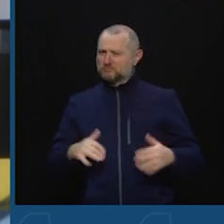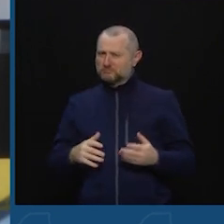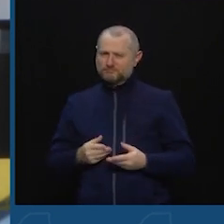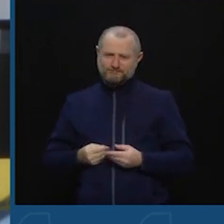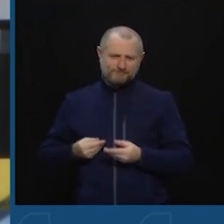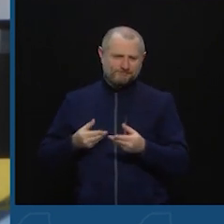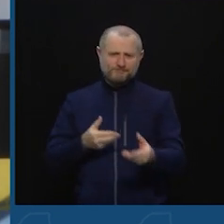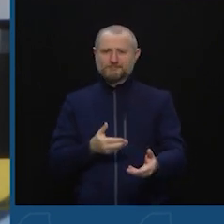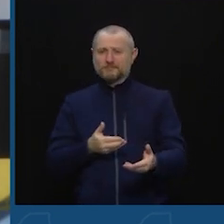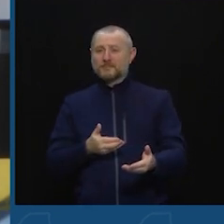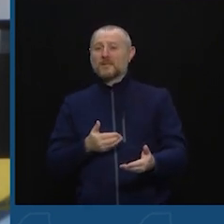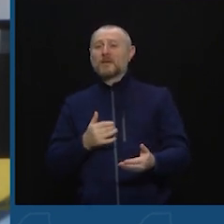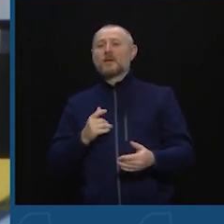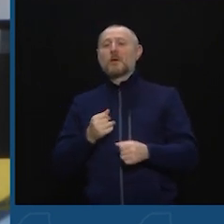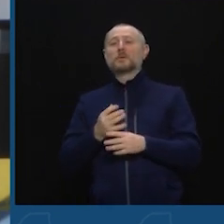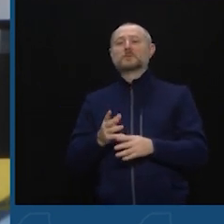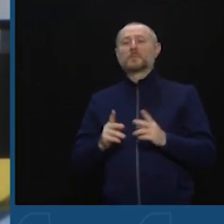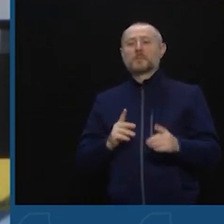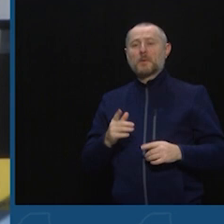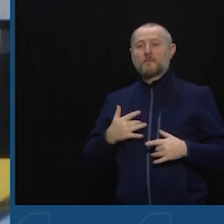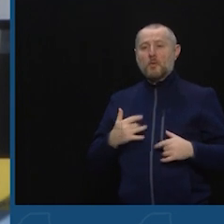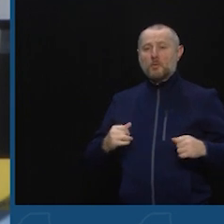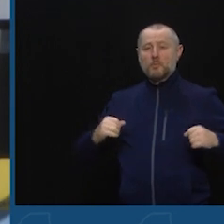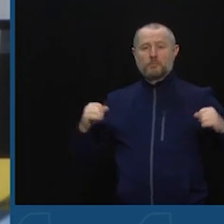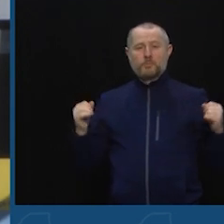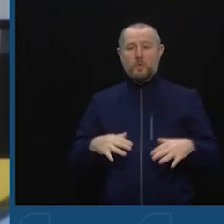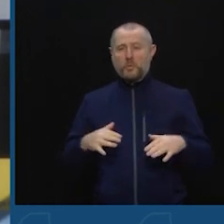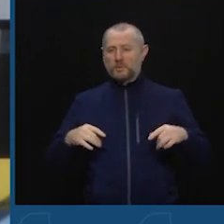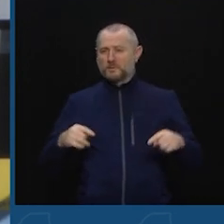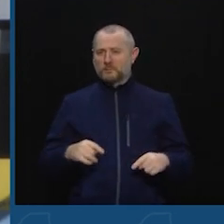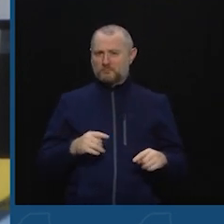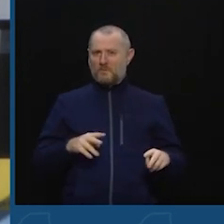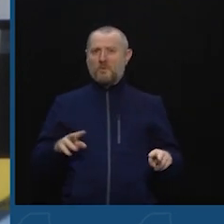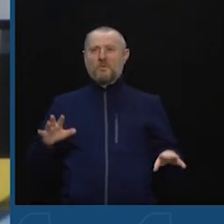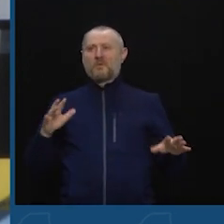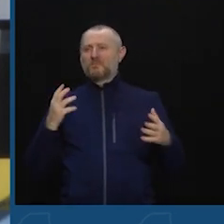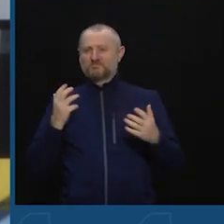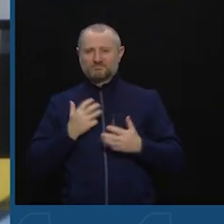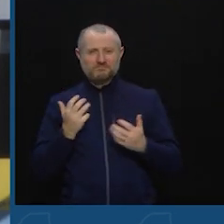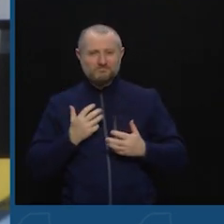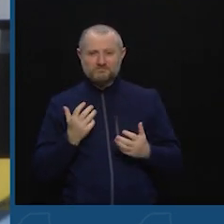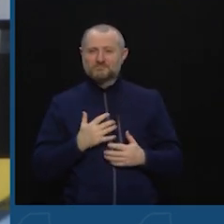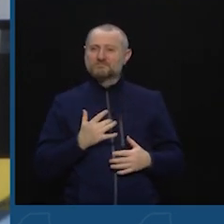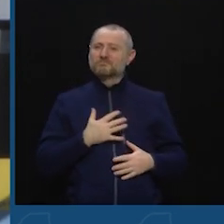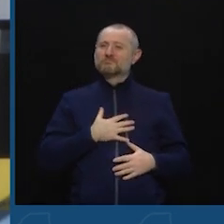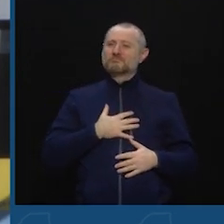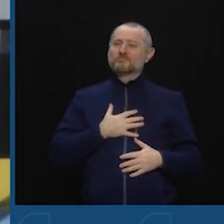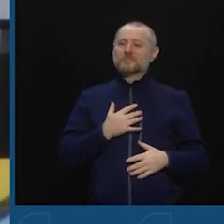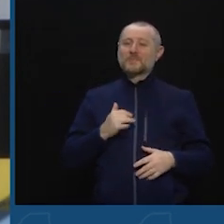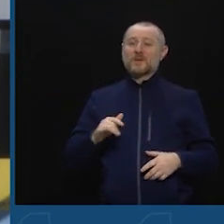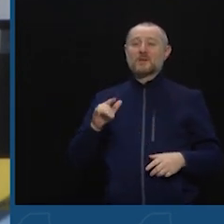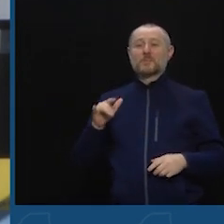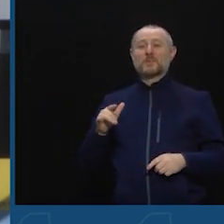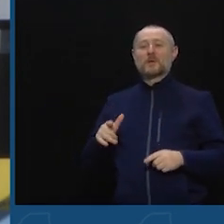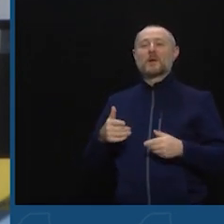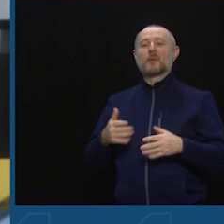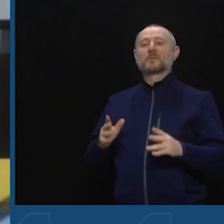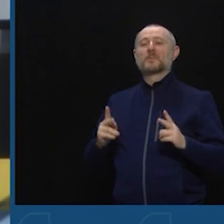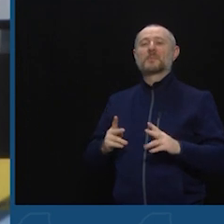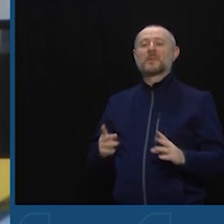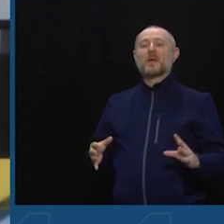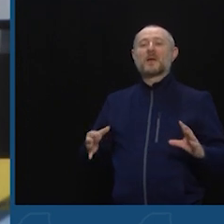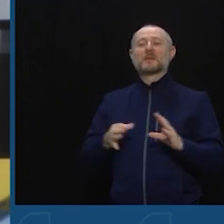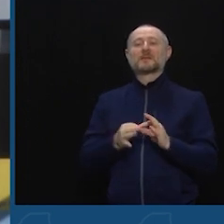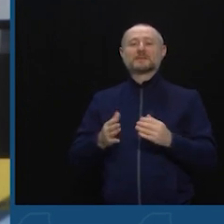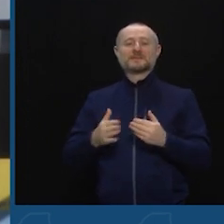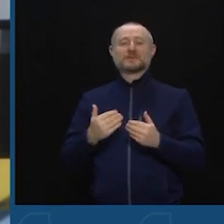They're going to walk through here and say, yes, this place matters, but it's also about connecting people easier. And I know a lot about this, having spent a lot of time